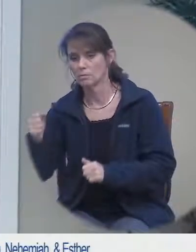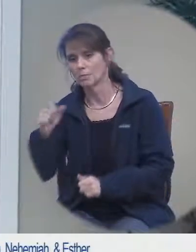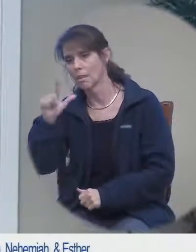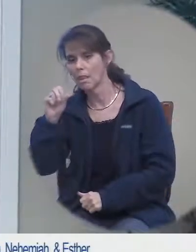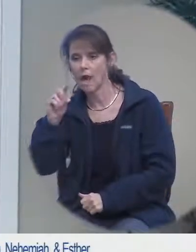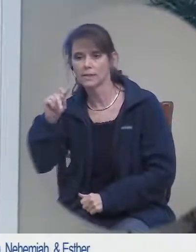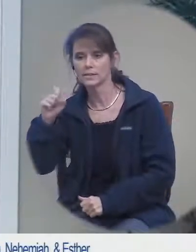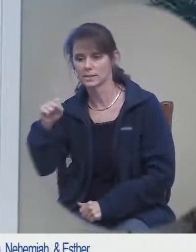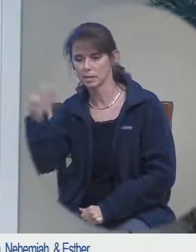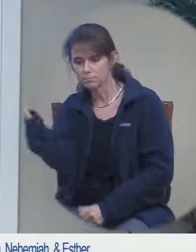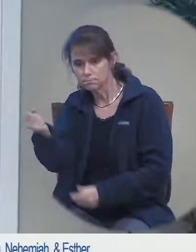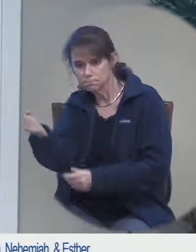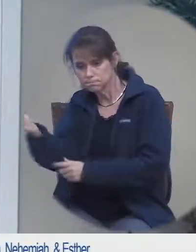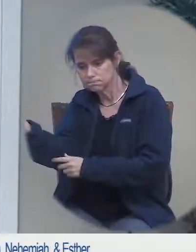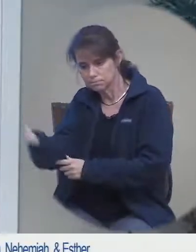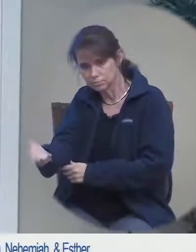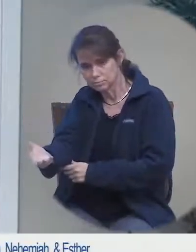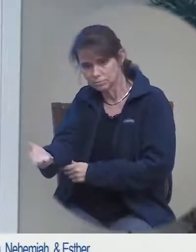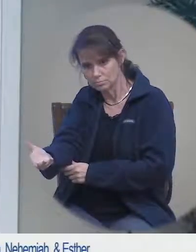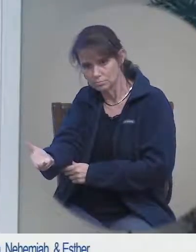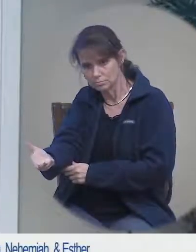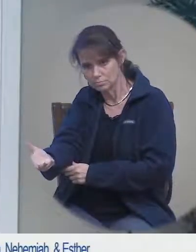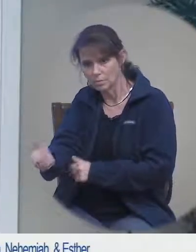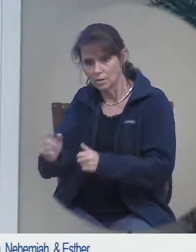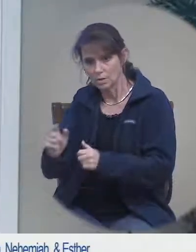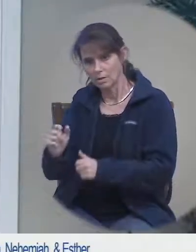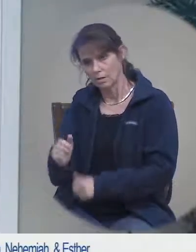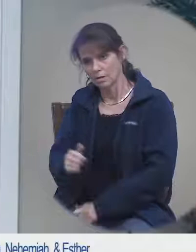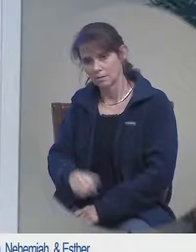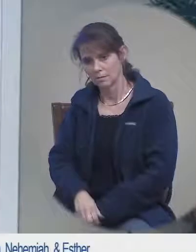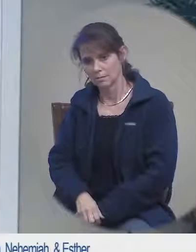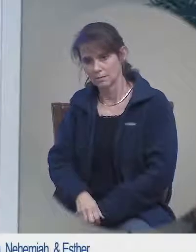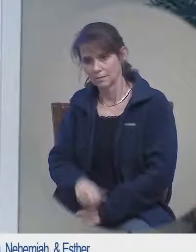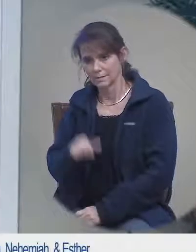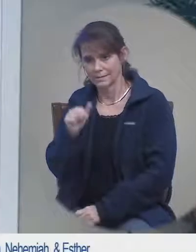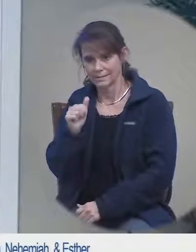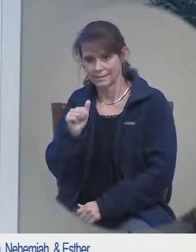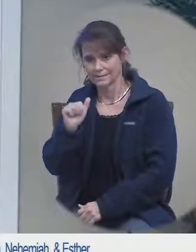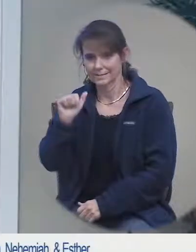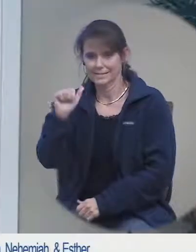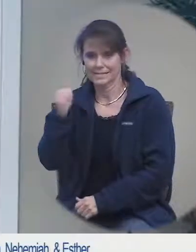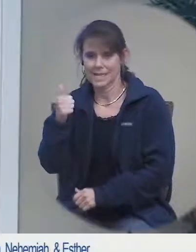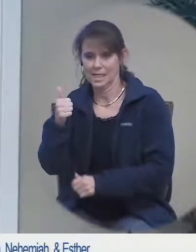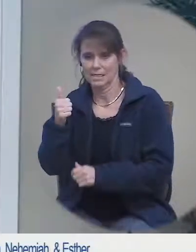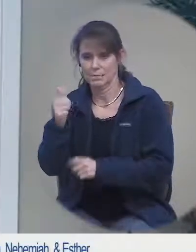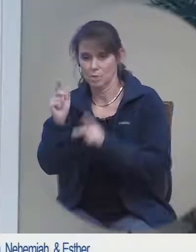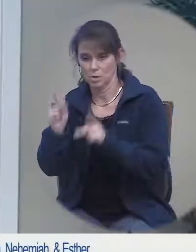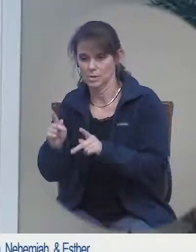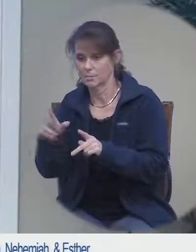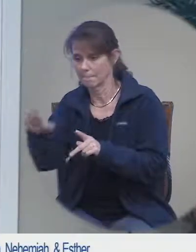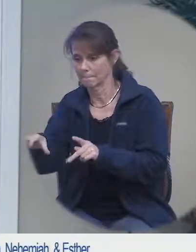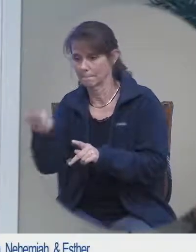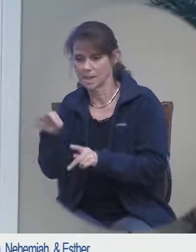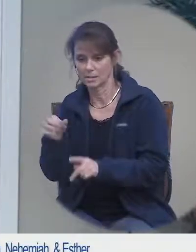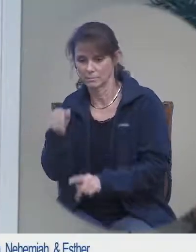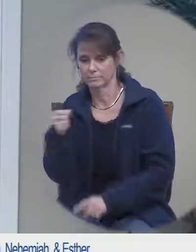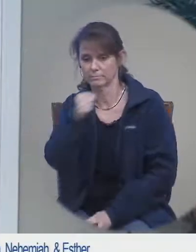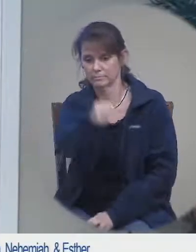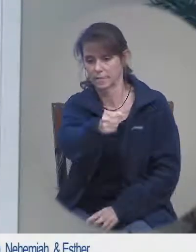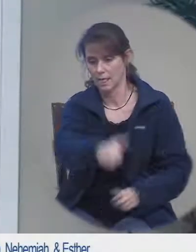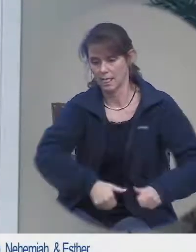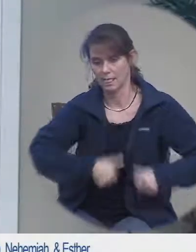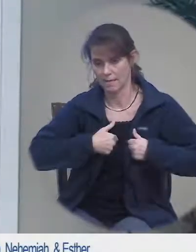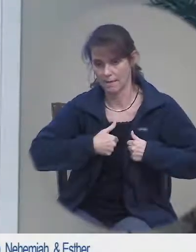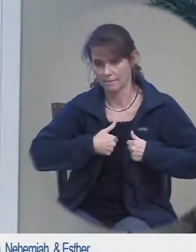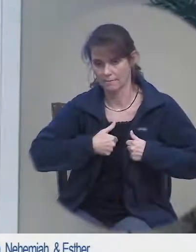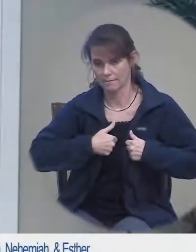city. The other 90%, they get to remain in the countryside and the city surrounding Jerusalem. But that 10%